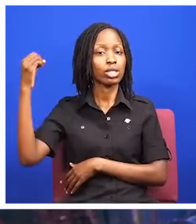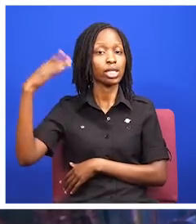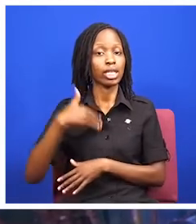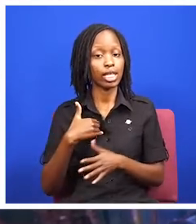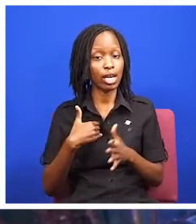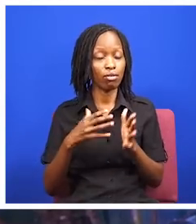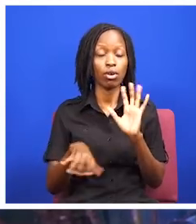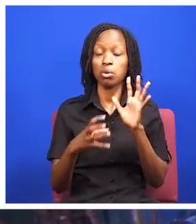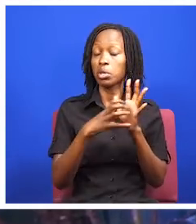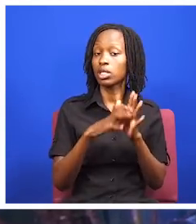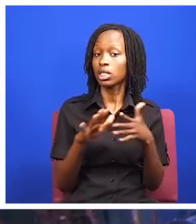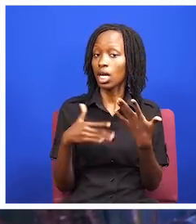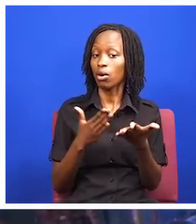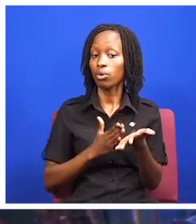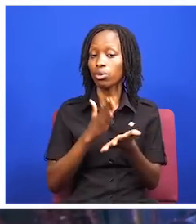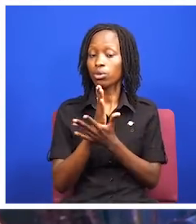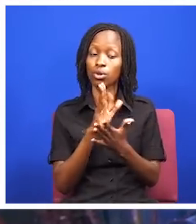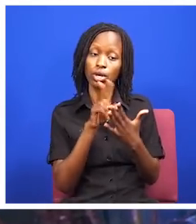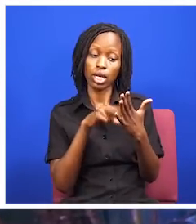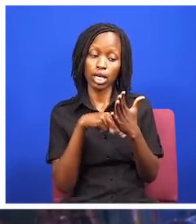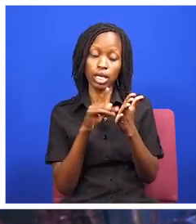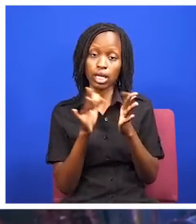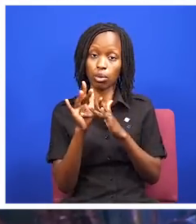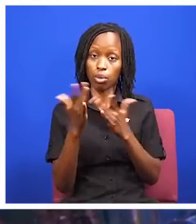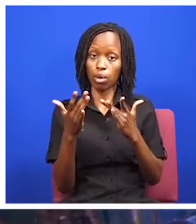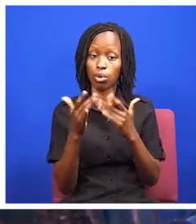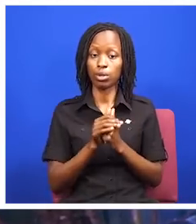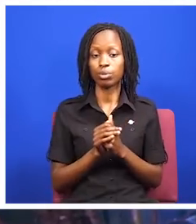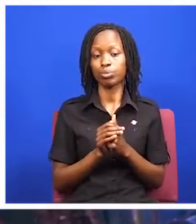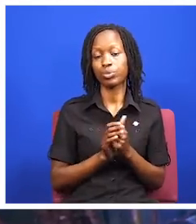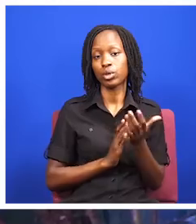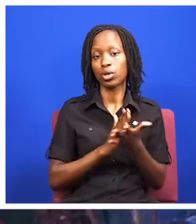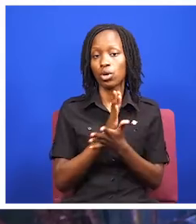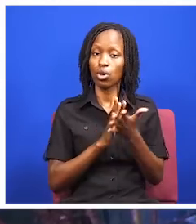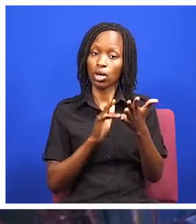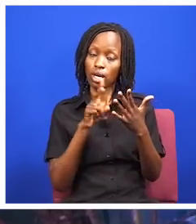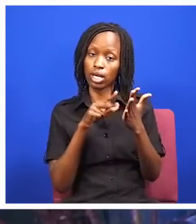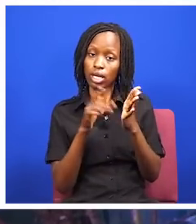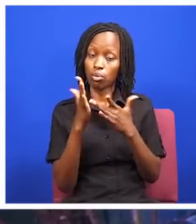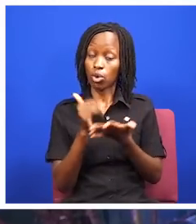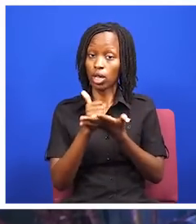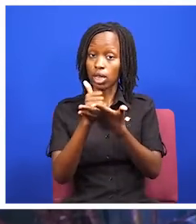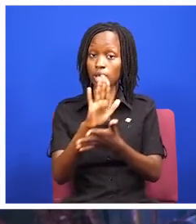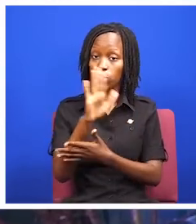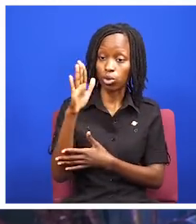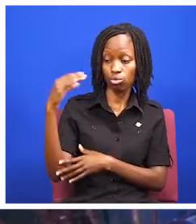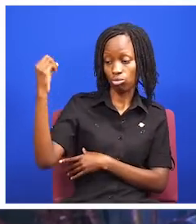We charge through, one, reading the Word of God. Reading the Word of God helps you to